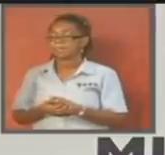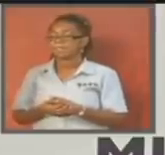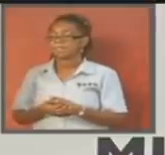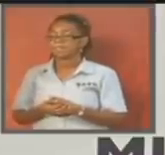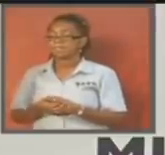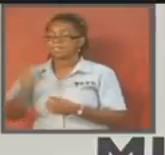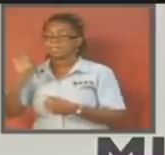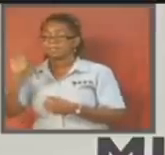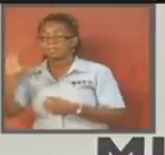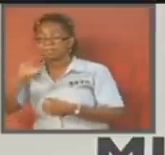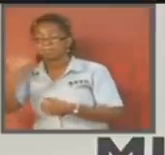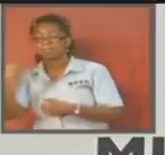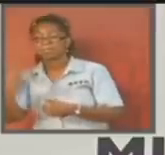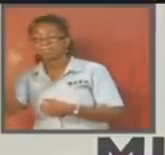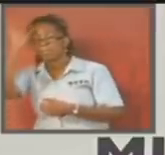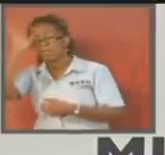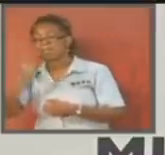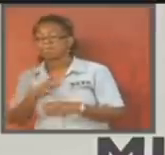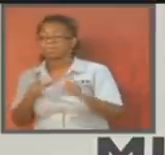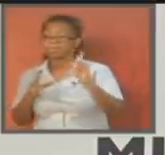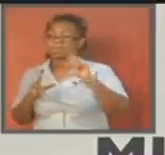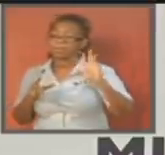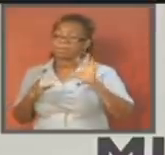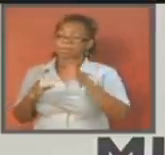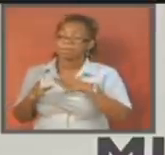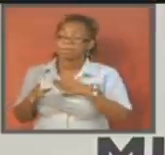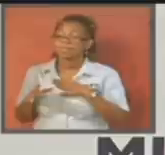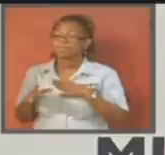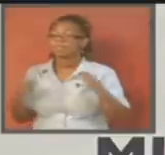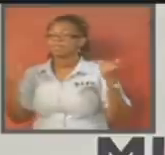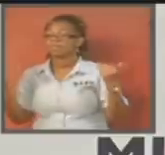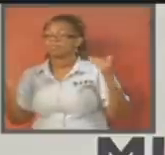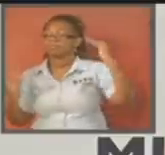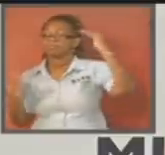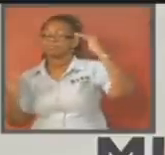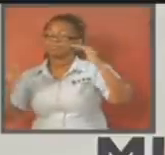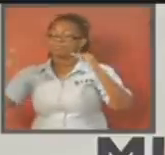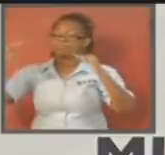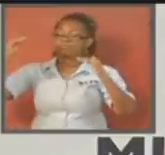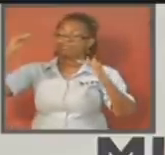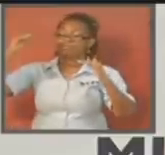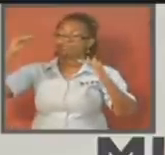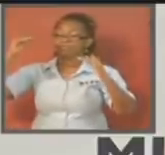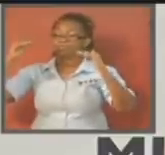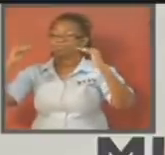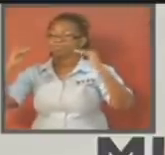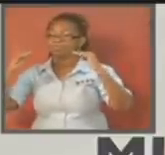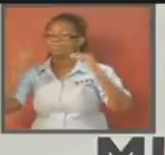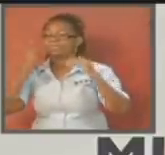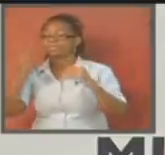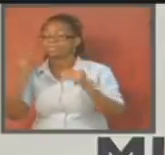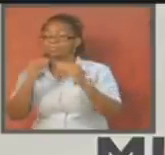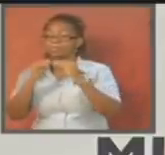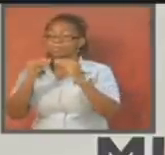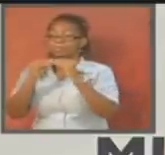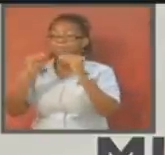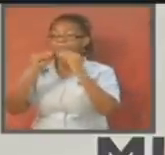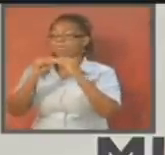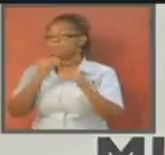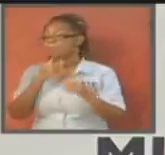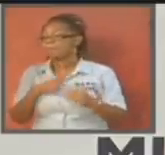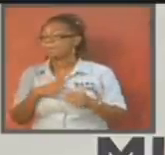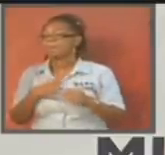female last year, now seems to be more 60-40 in the way of, so females more accounting for a larger proportion this year than last